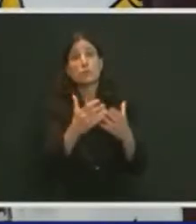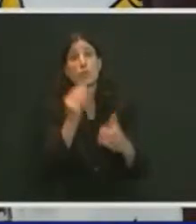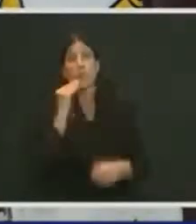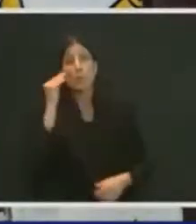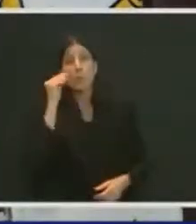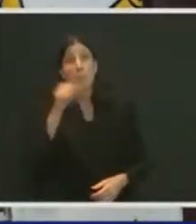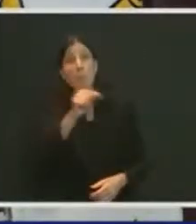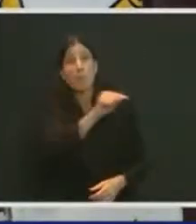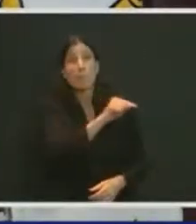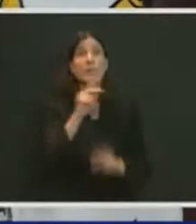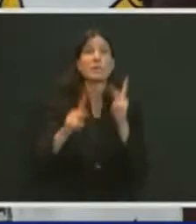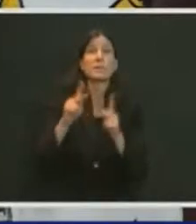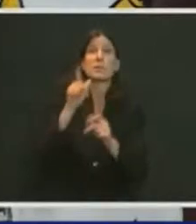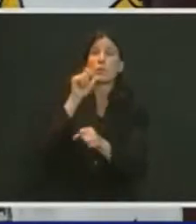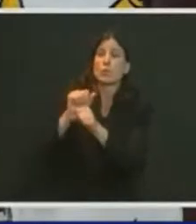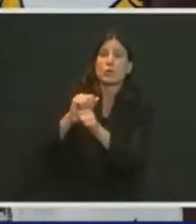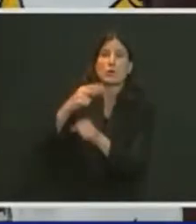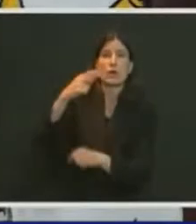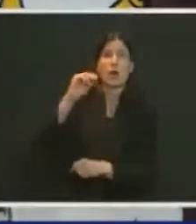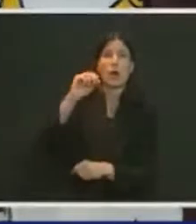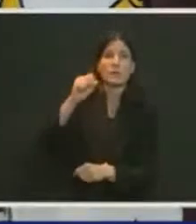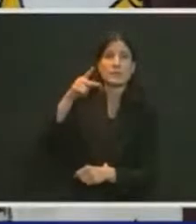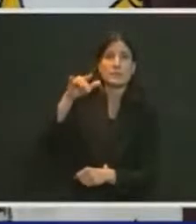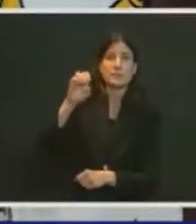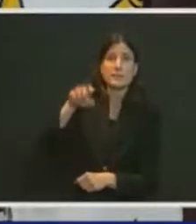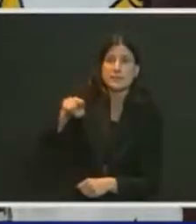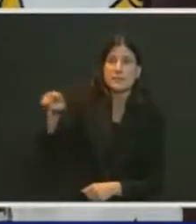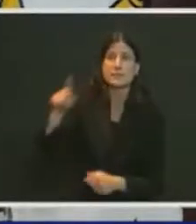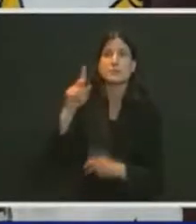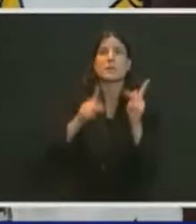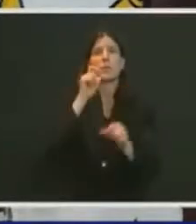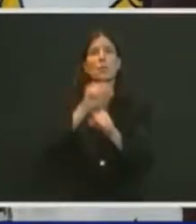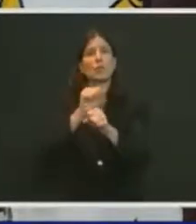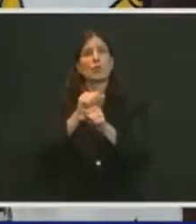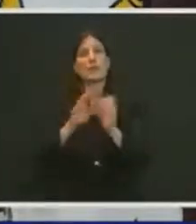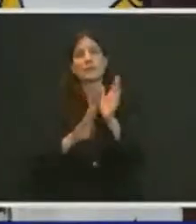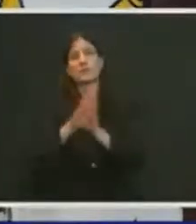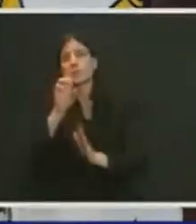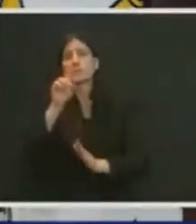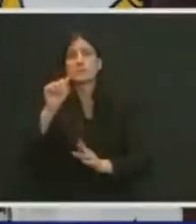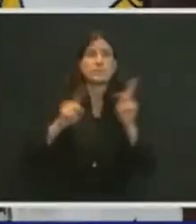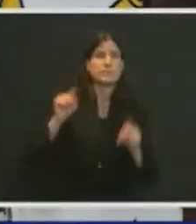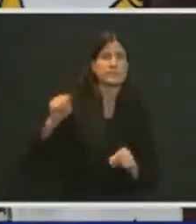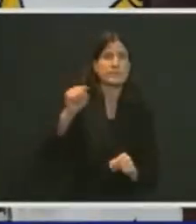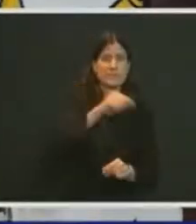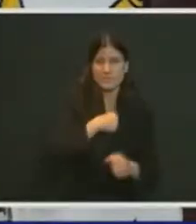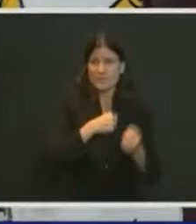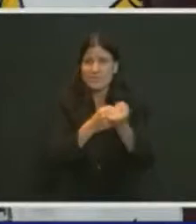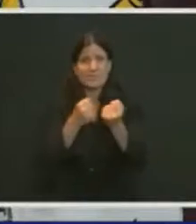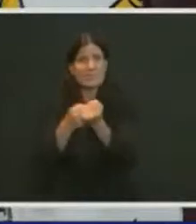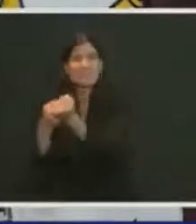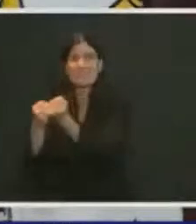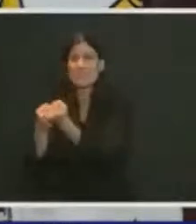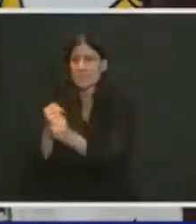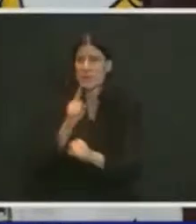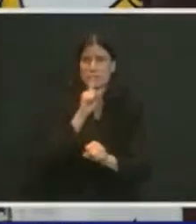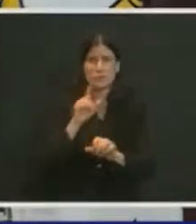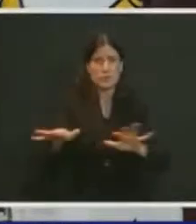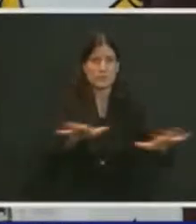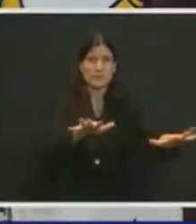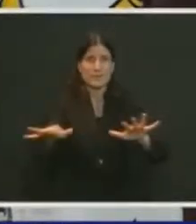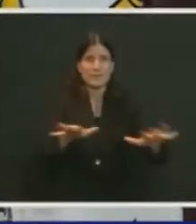are trying to account for that, while also making it so that we don't